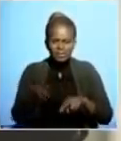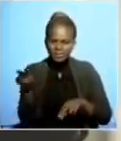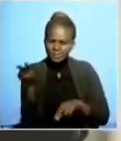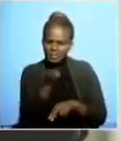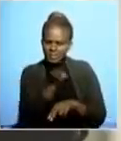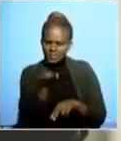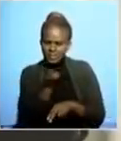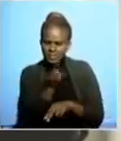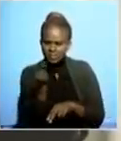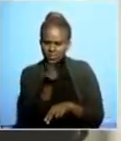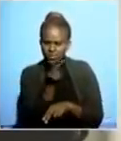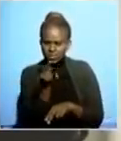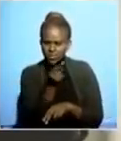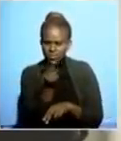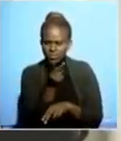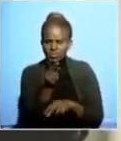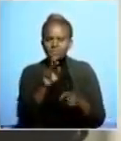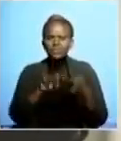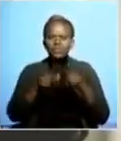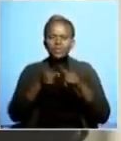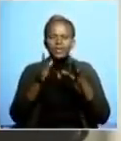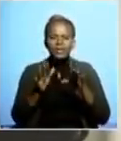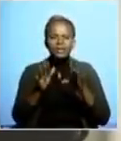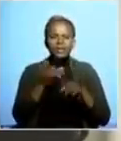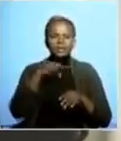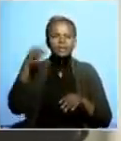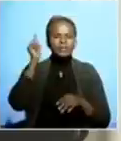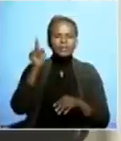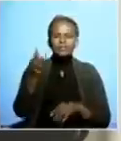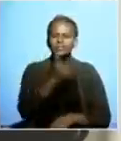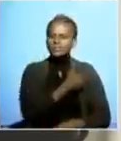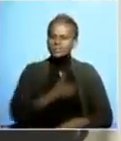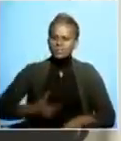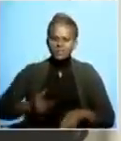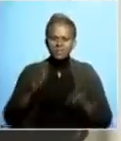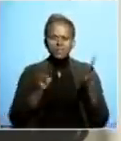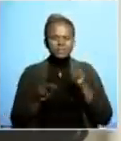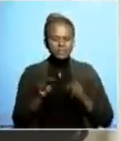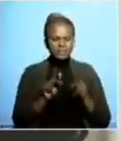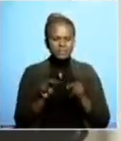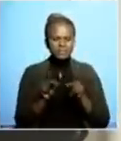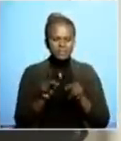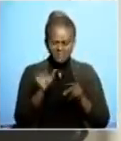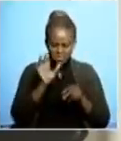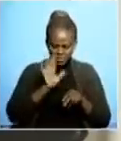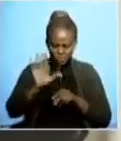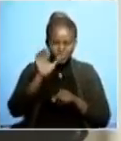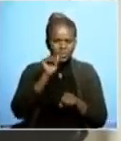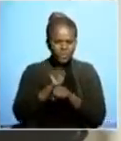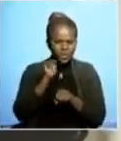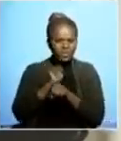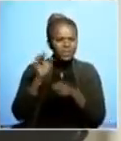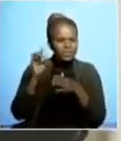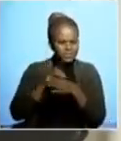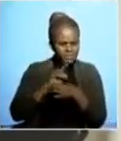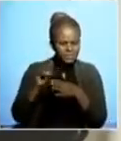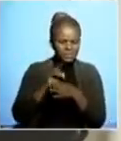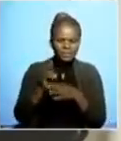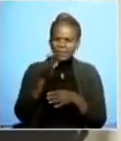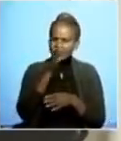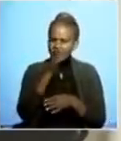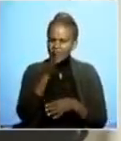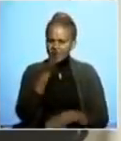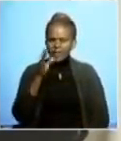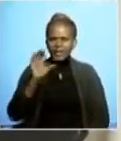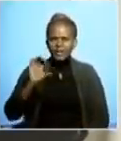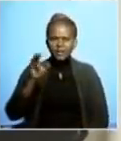partners being sworn in today, you are serious partners. It is the duty of Madam Chirwa to make sure